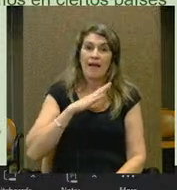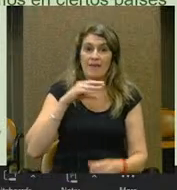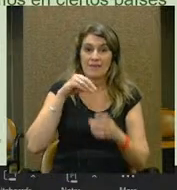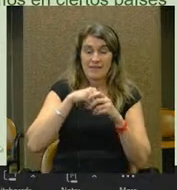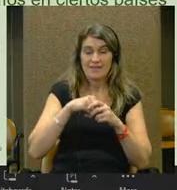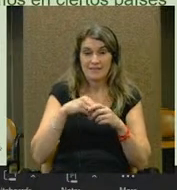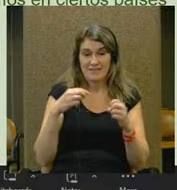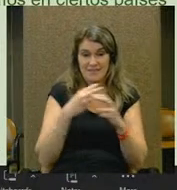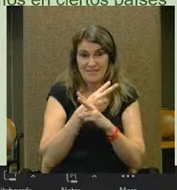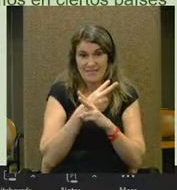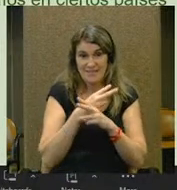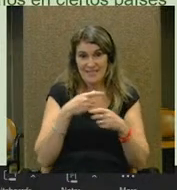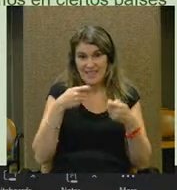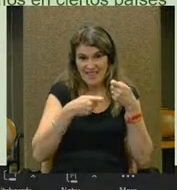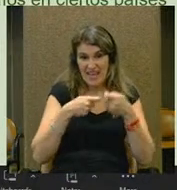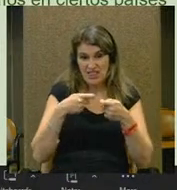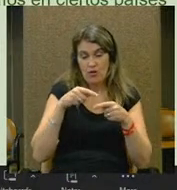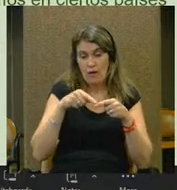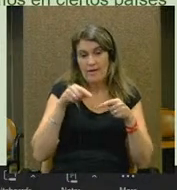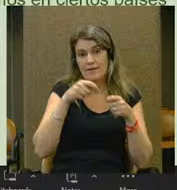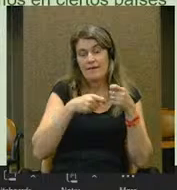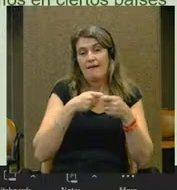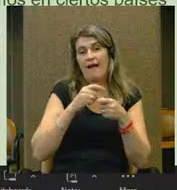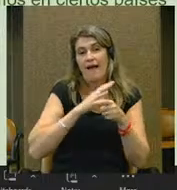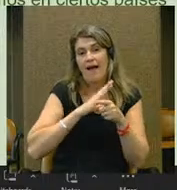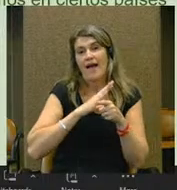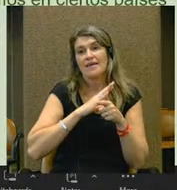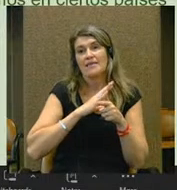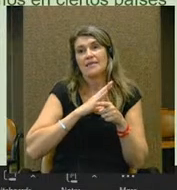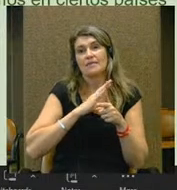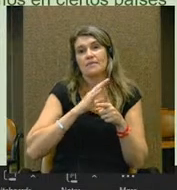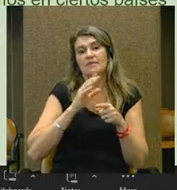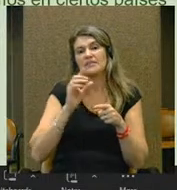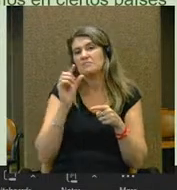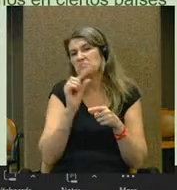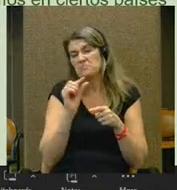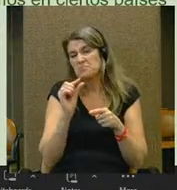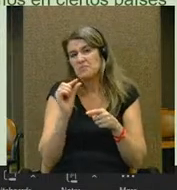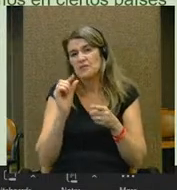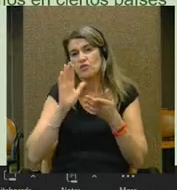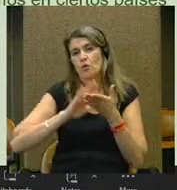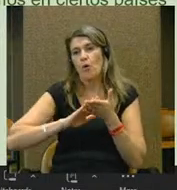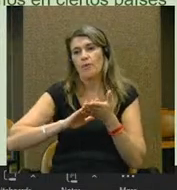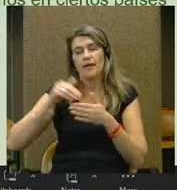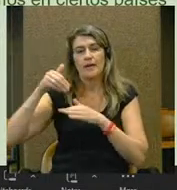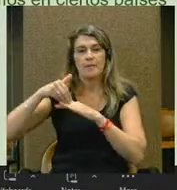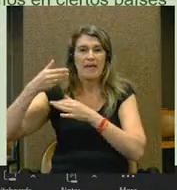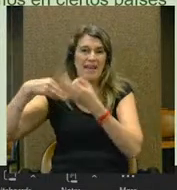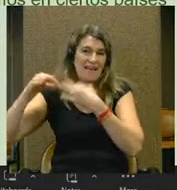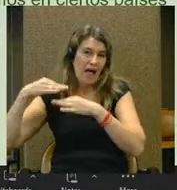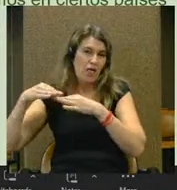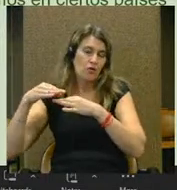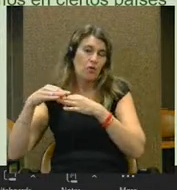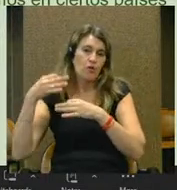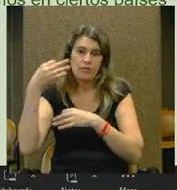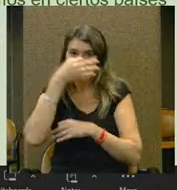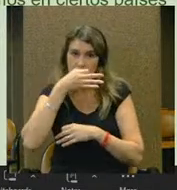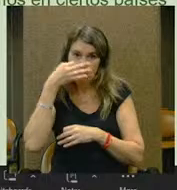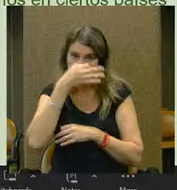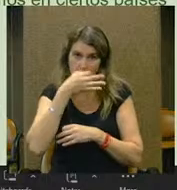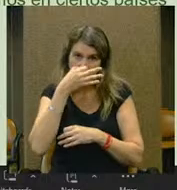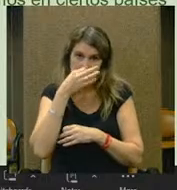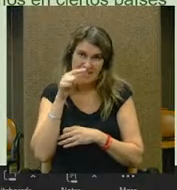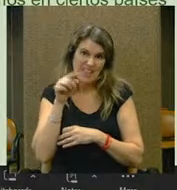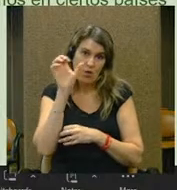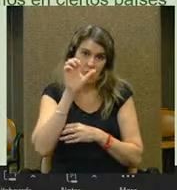opioids currently have a relatively small presence in the European drug market, especially comparative to US and Canada, what we heard earlier,